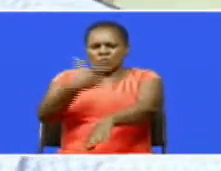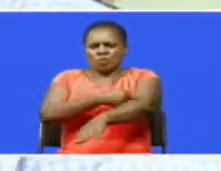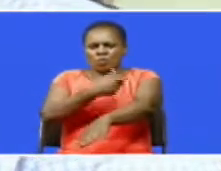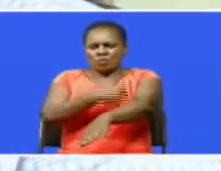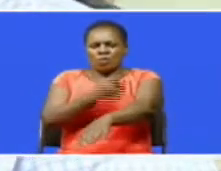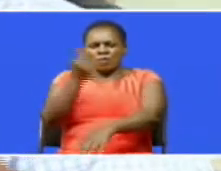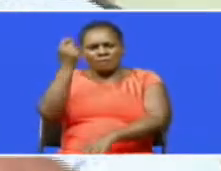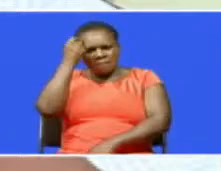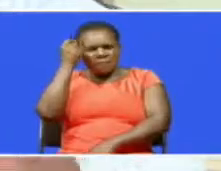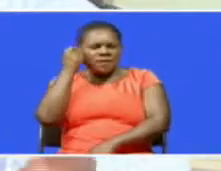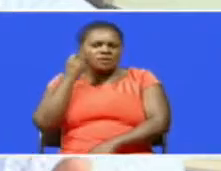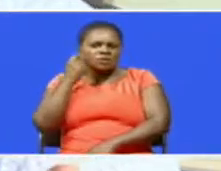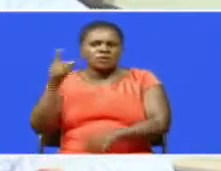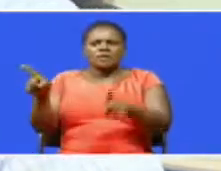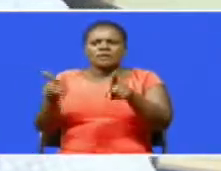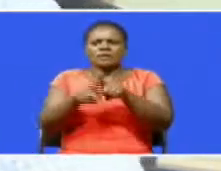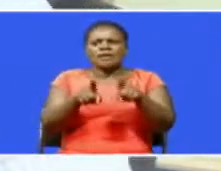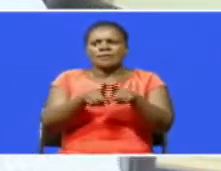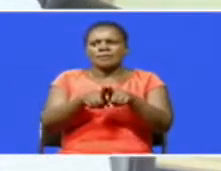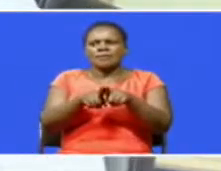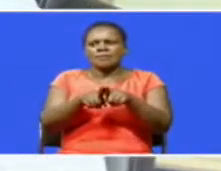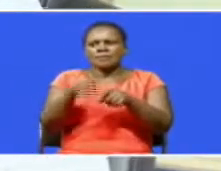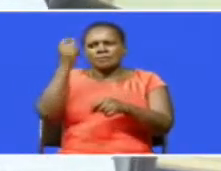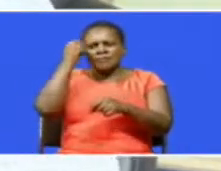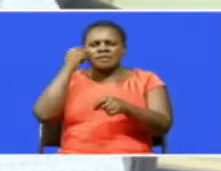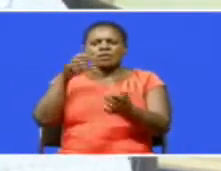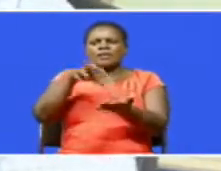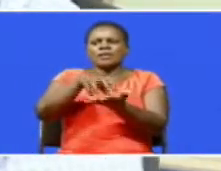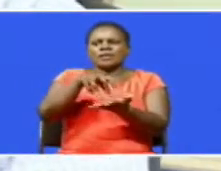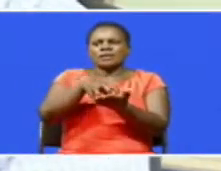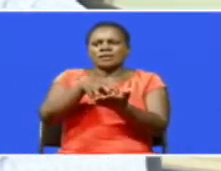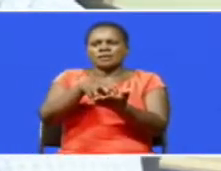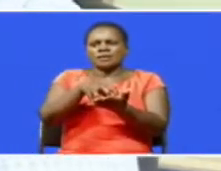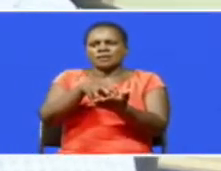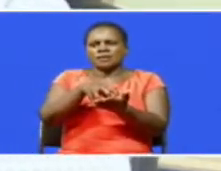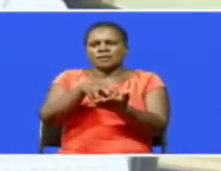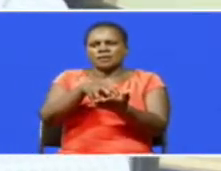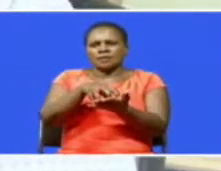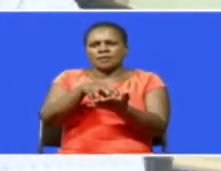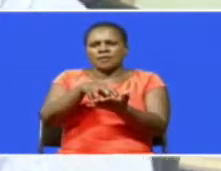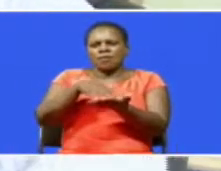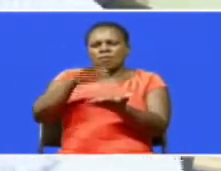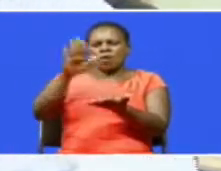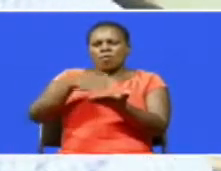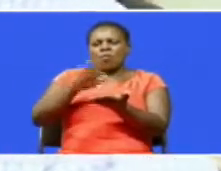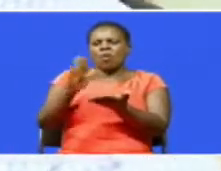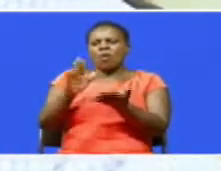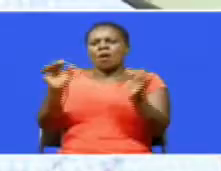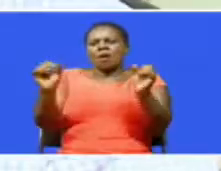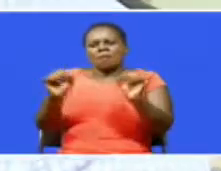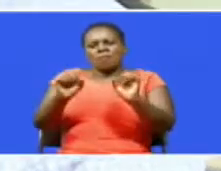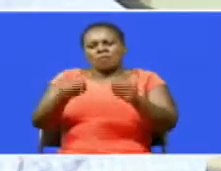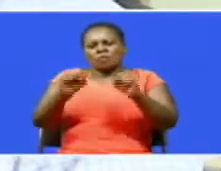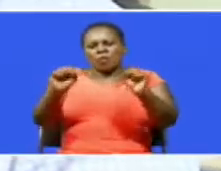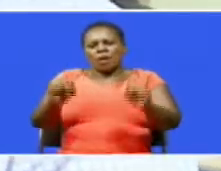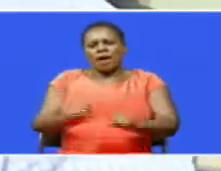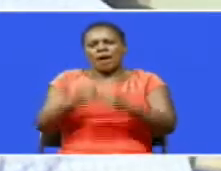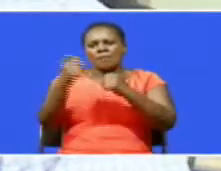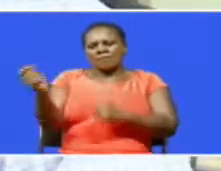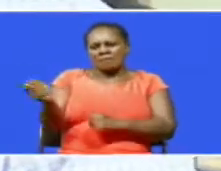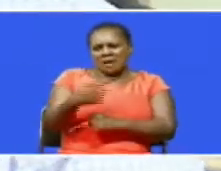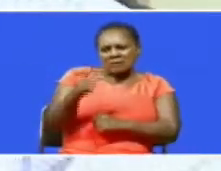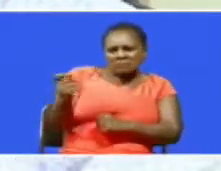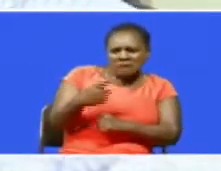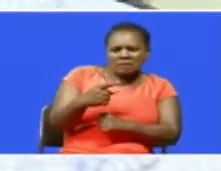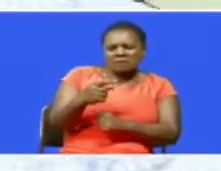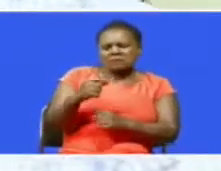like measles. Then we begin to get measles cases, begin to have more and more. That will come a couple of months or maybe a